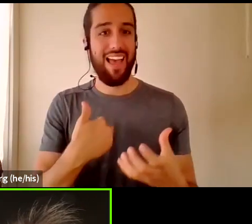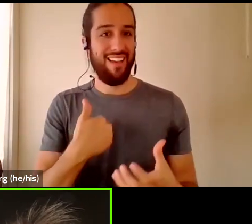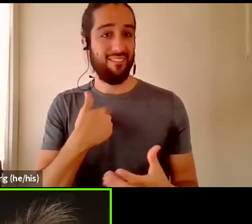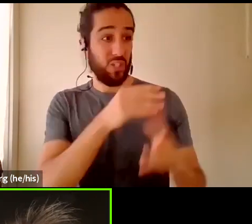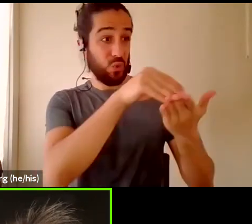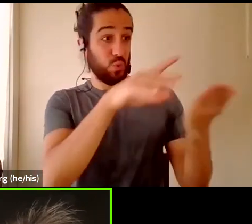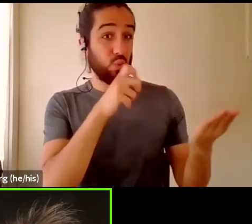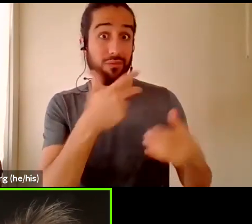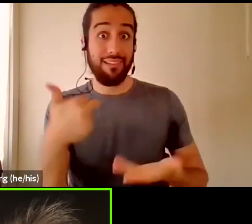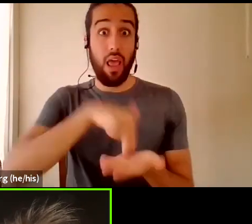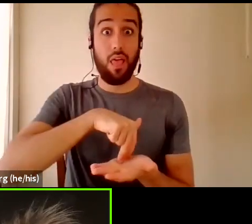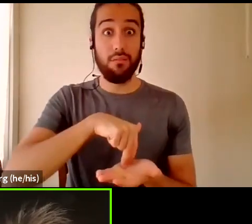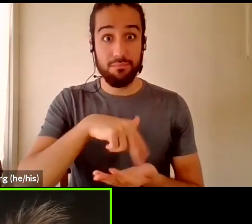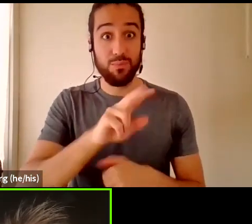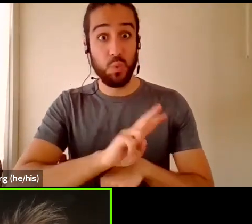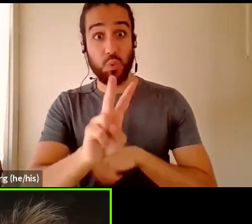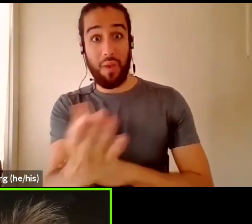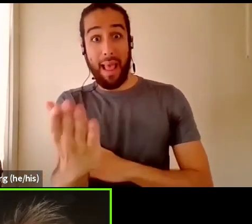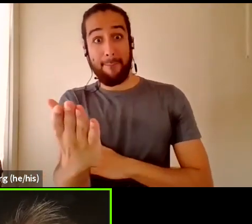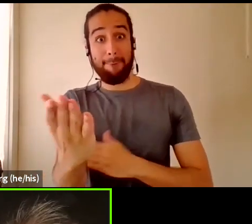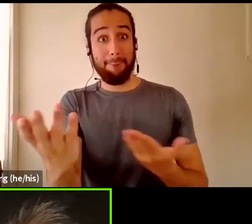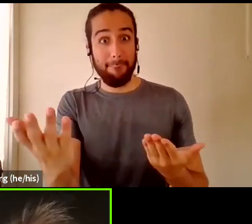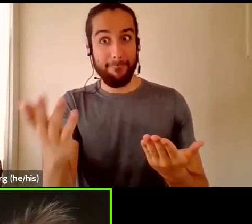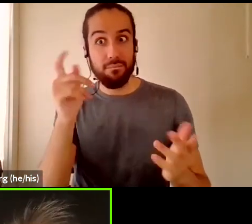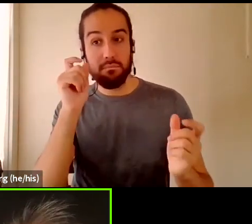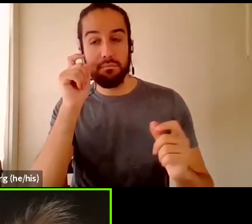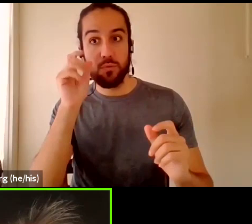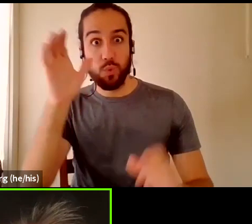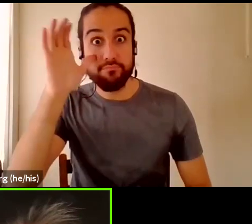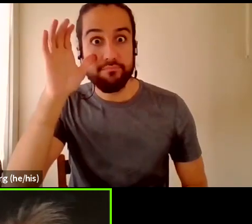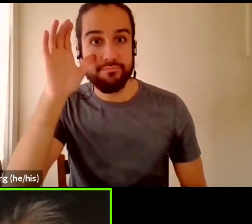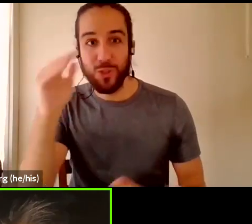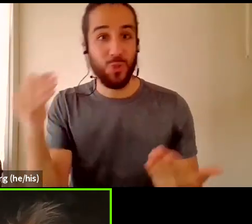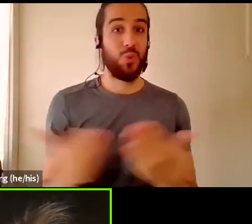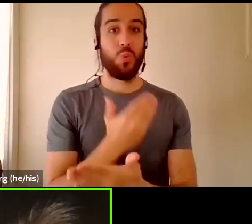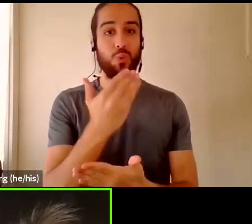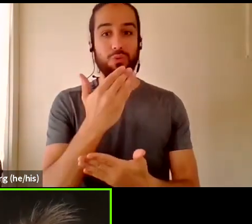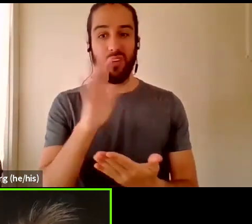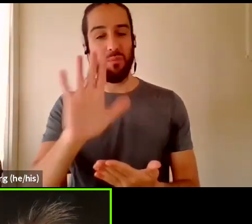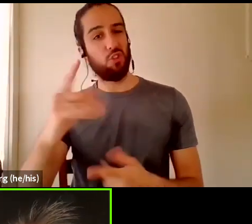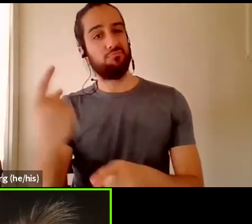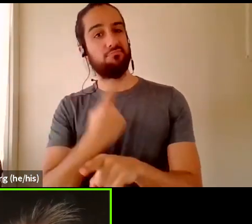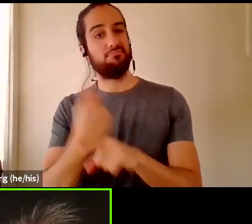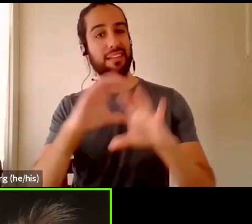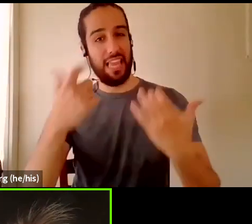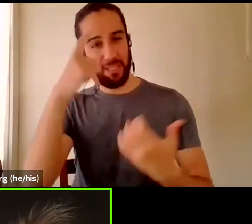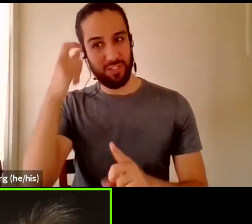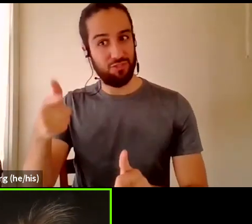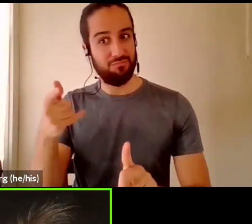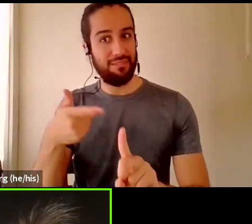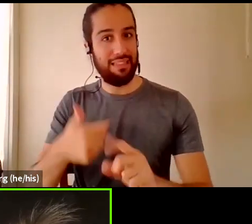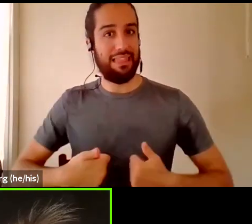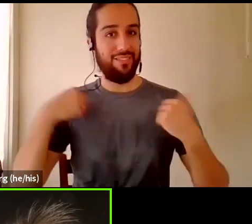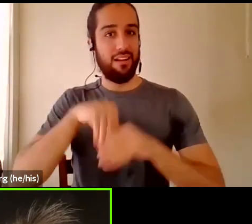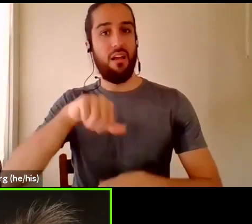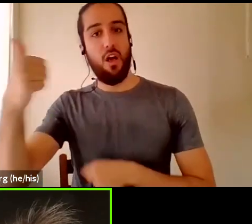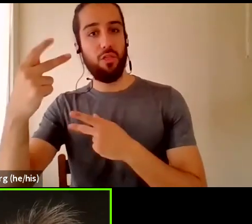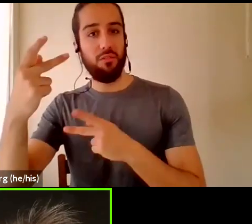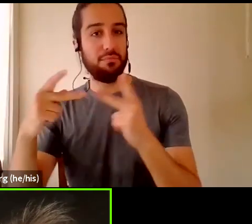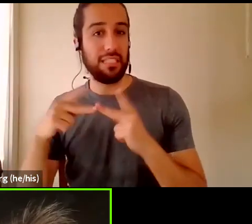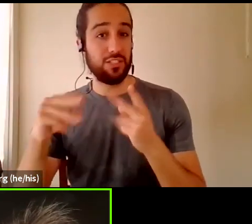morning for her regular class, right? Because she's now in another part of the world. And mostly my specialty is